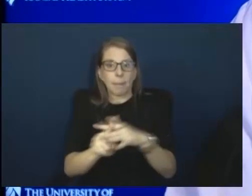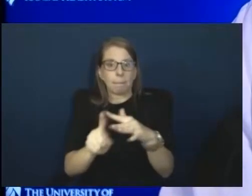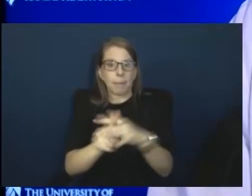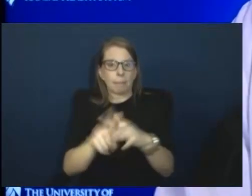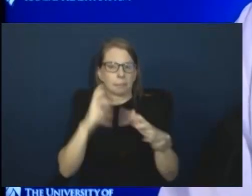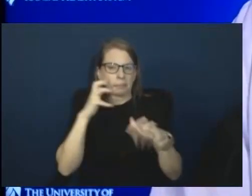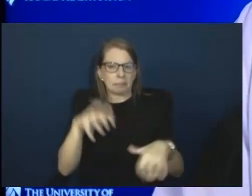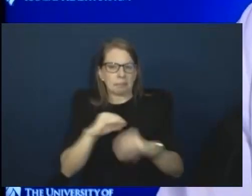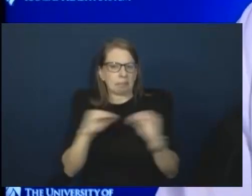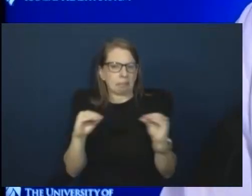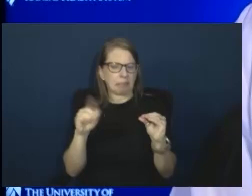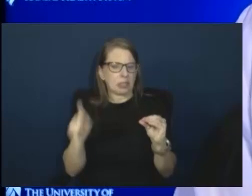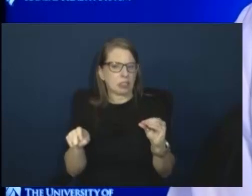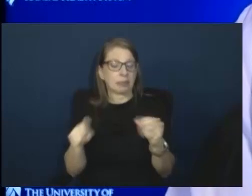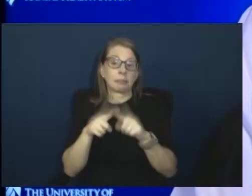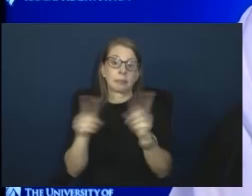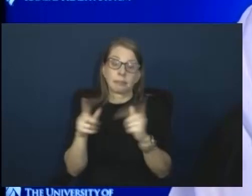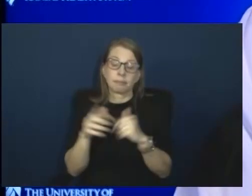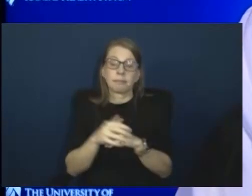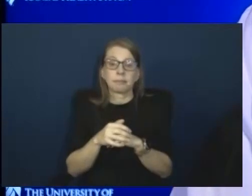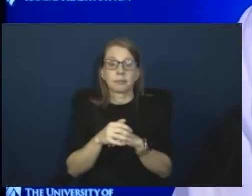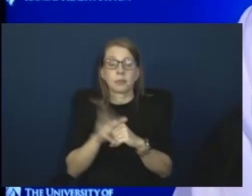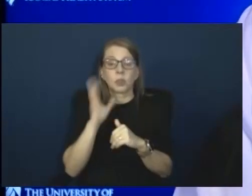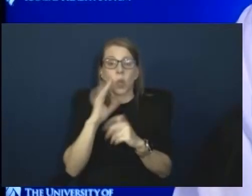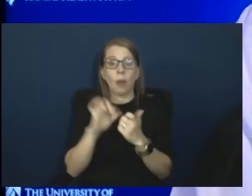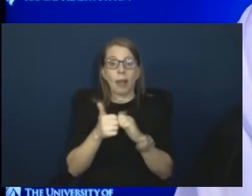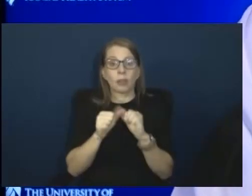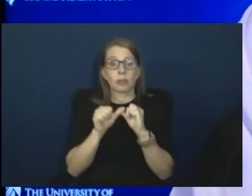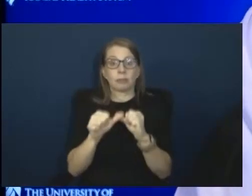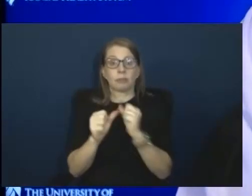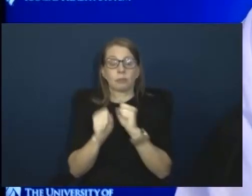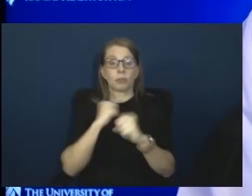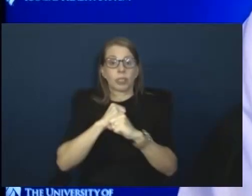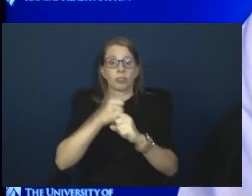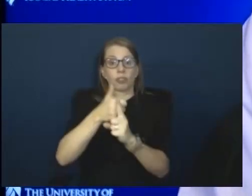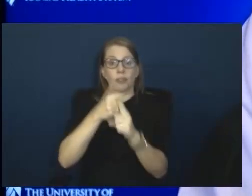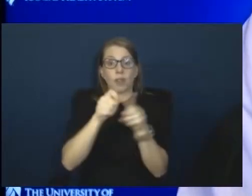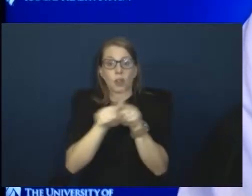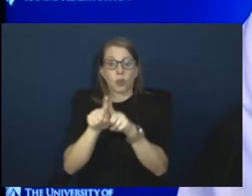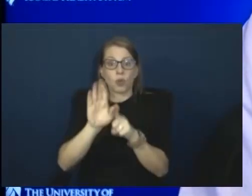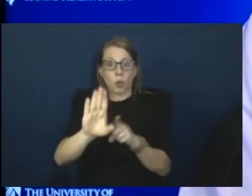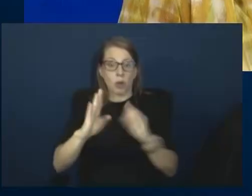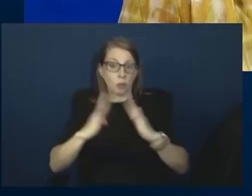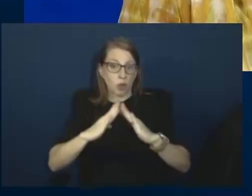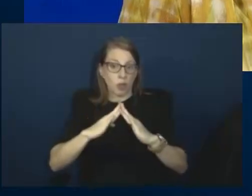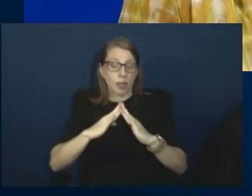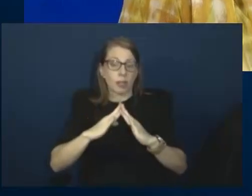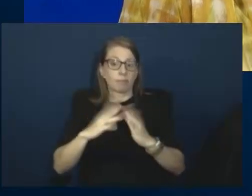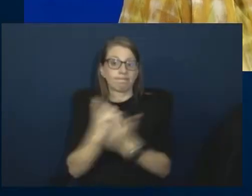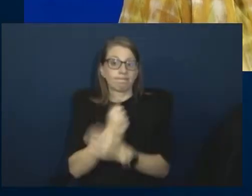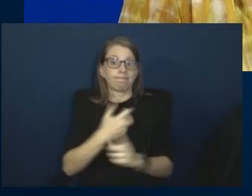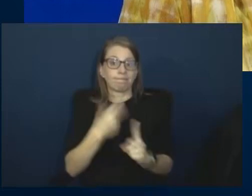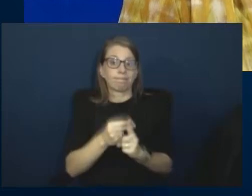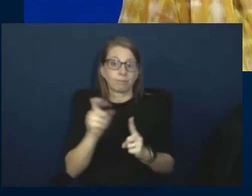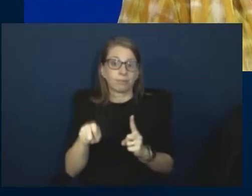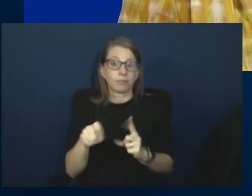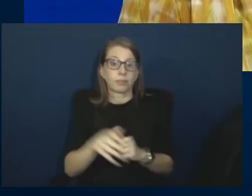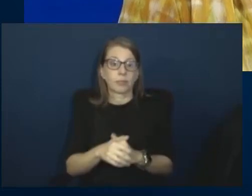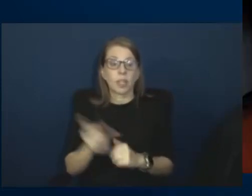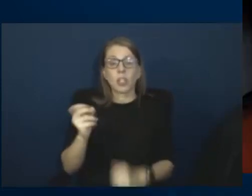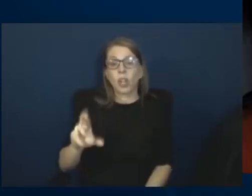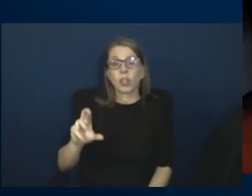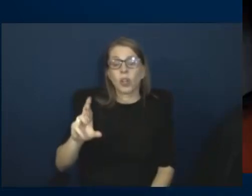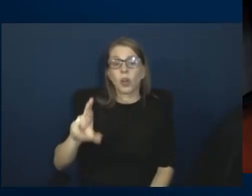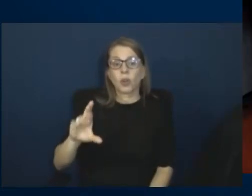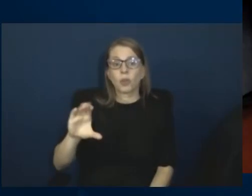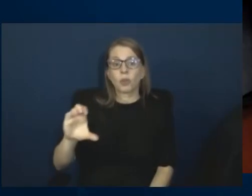anybody, but we know that the way to continue to protect yourself and your community is to go get vaccinated. Dr. Richt, Peggy wants to know,